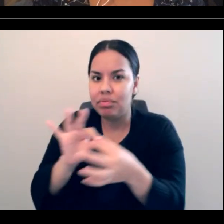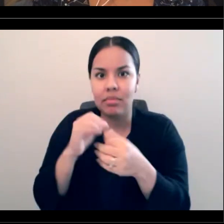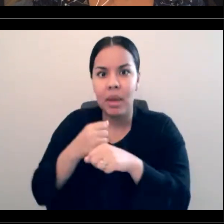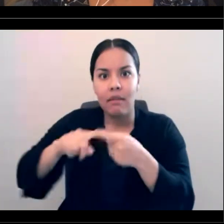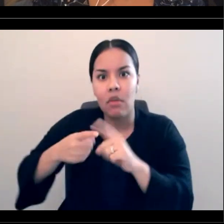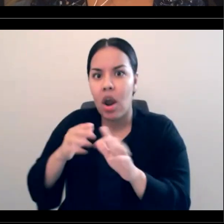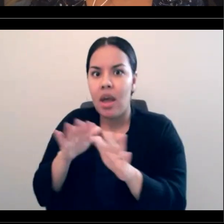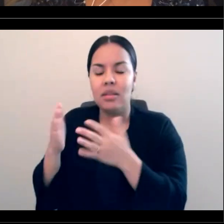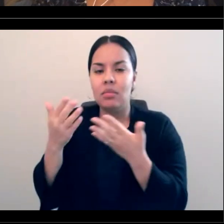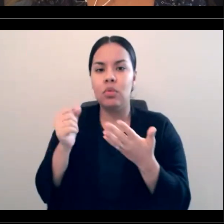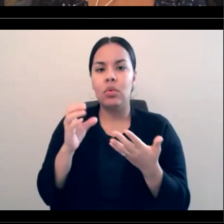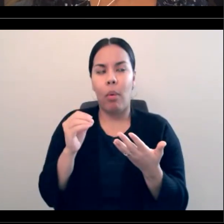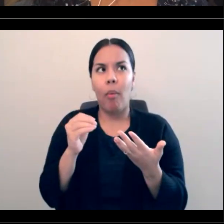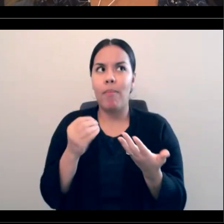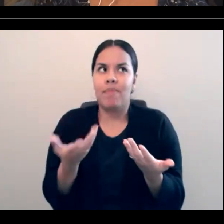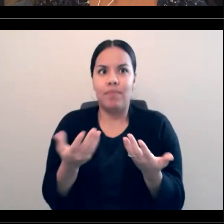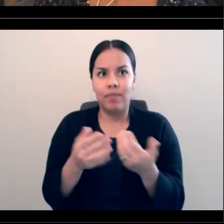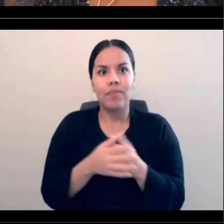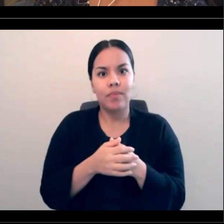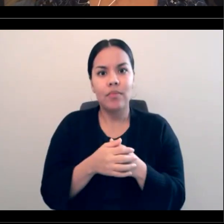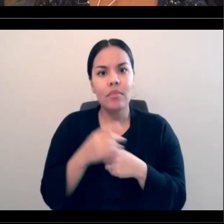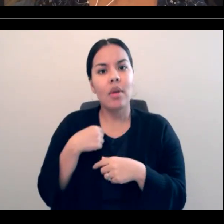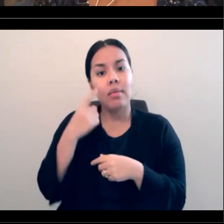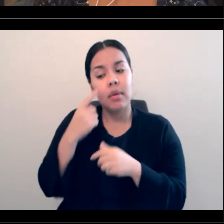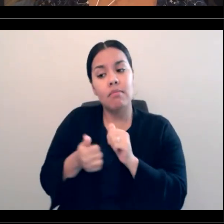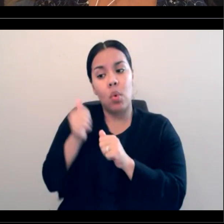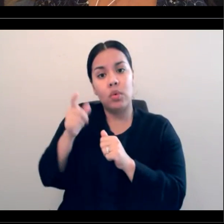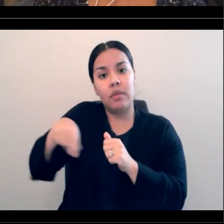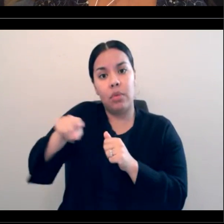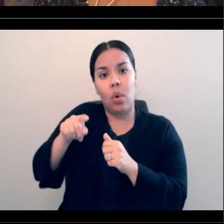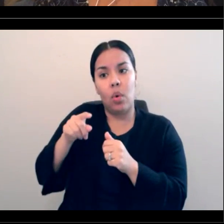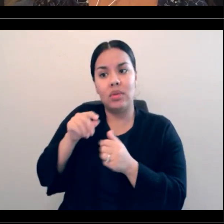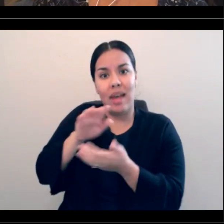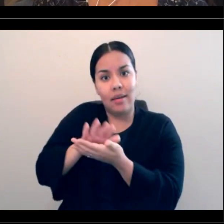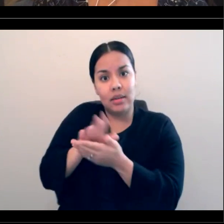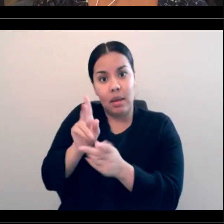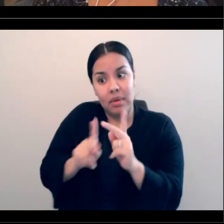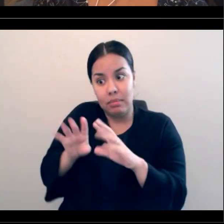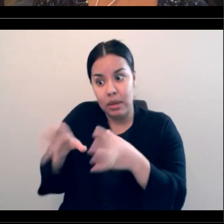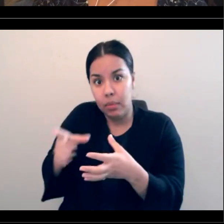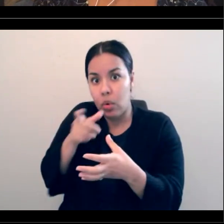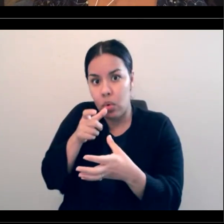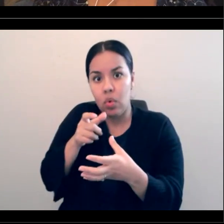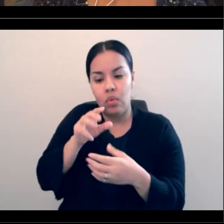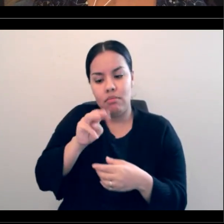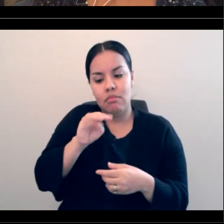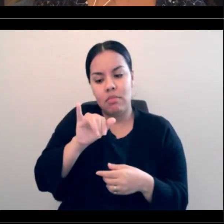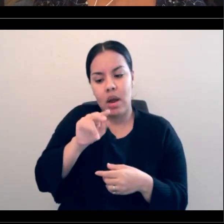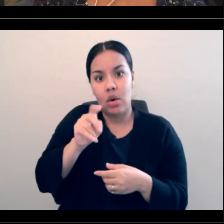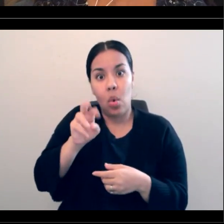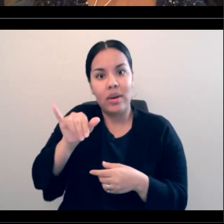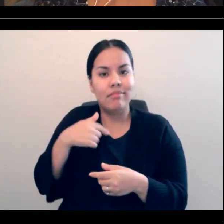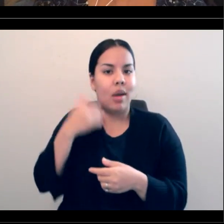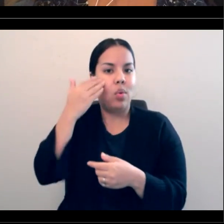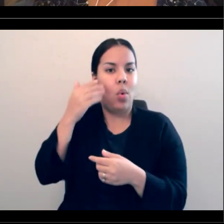think most of the minoritized scholars that I know from Twitter now.